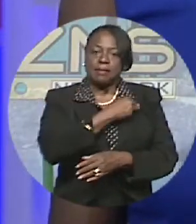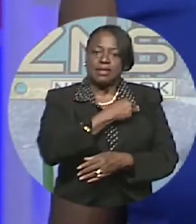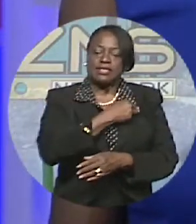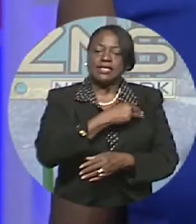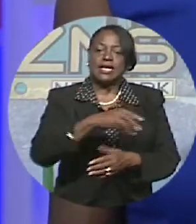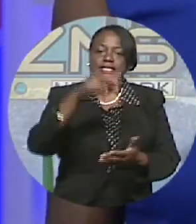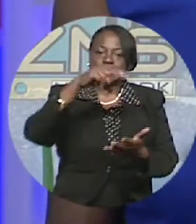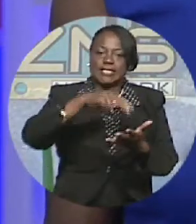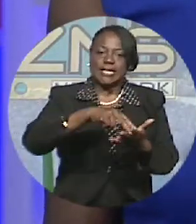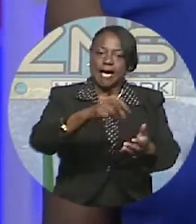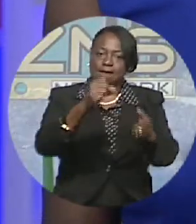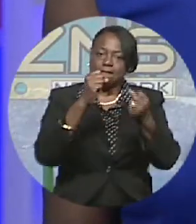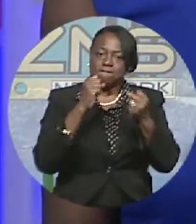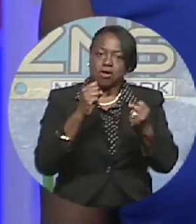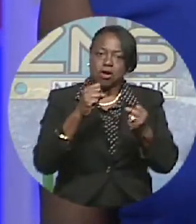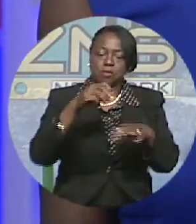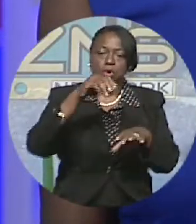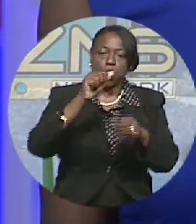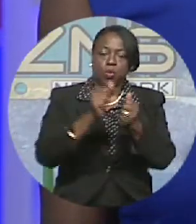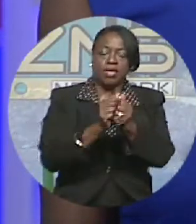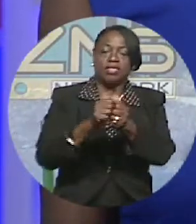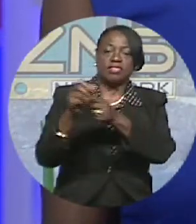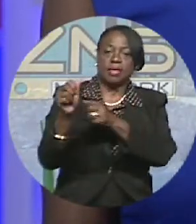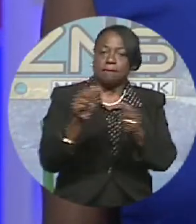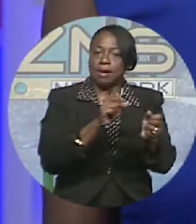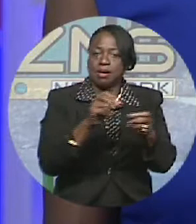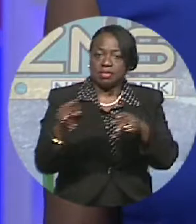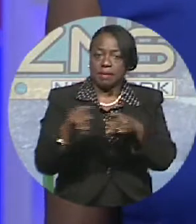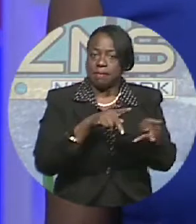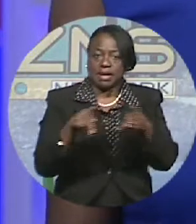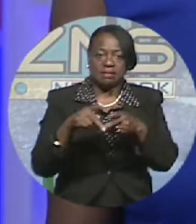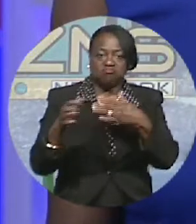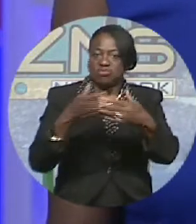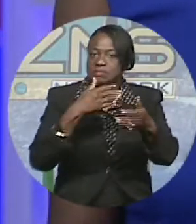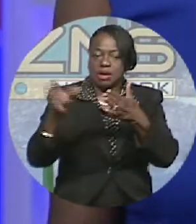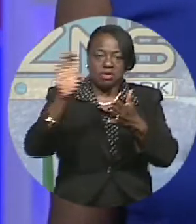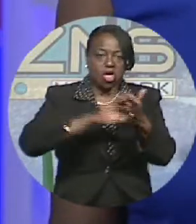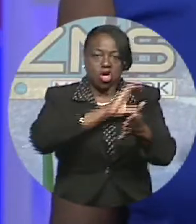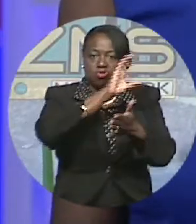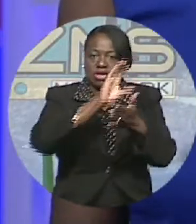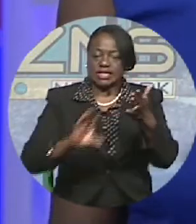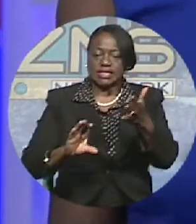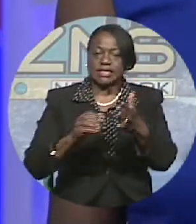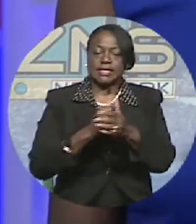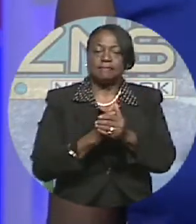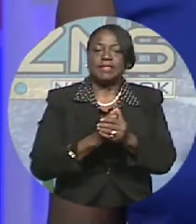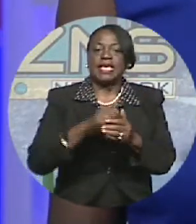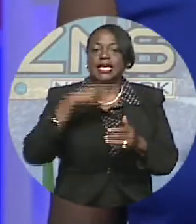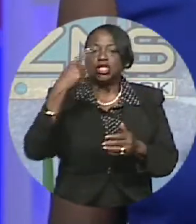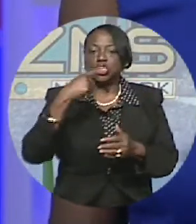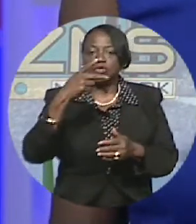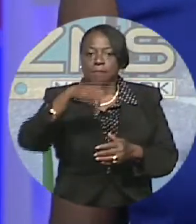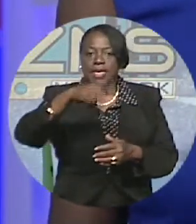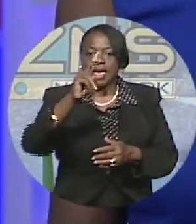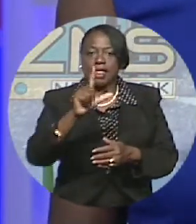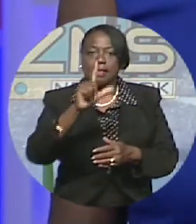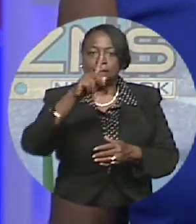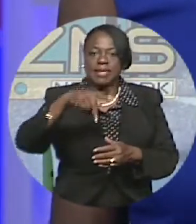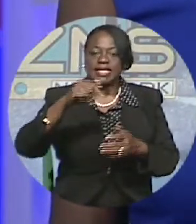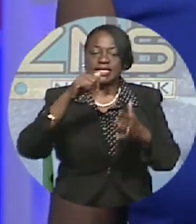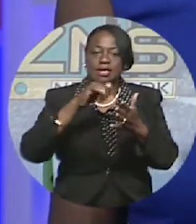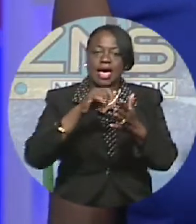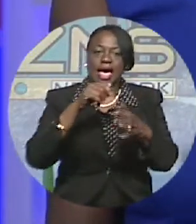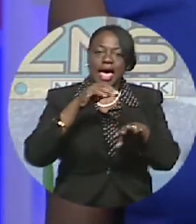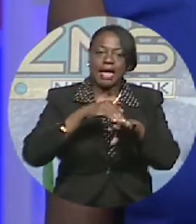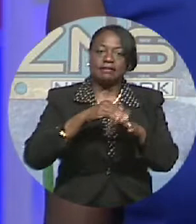the onslaught of criticism. Mr. Christie rated his government's performance since being elected in May 2012. He told POPs at their annual